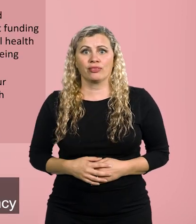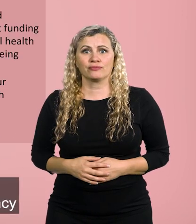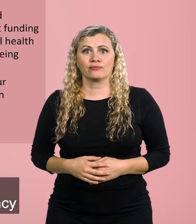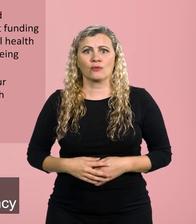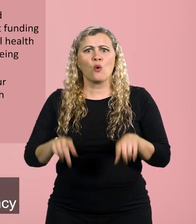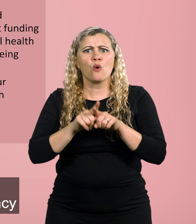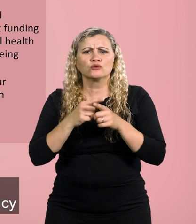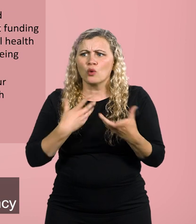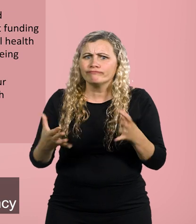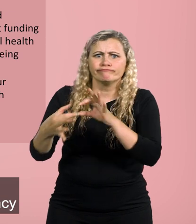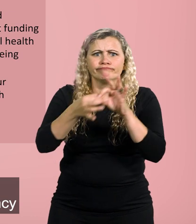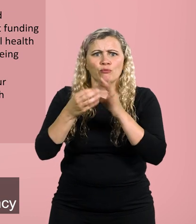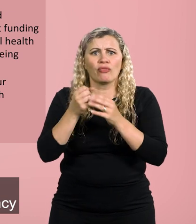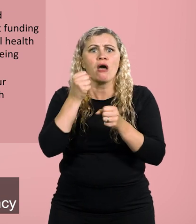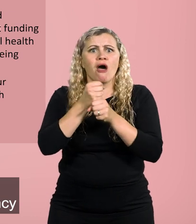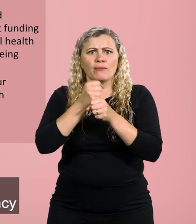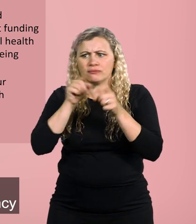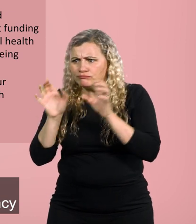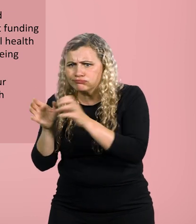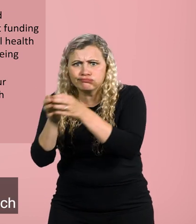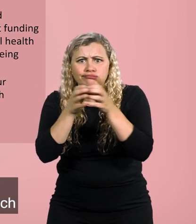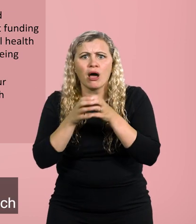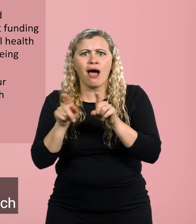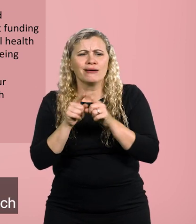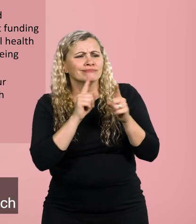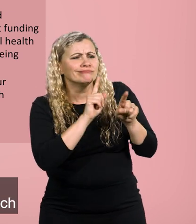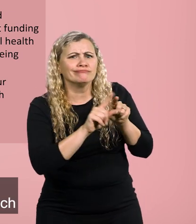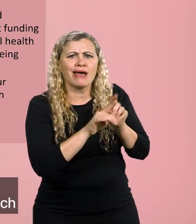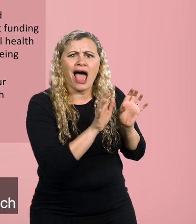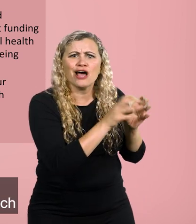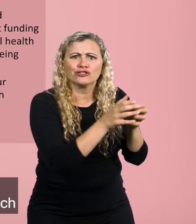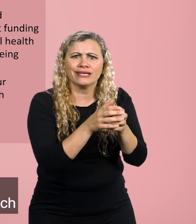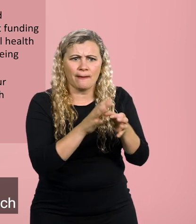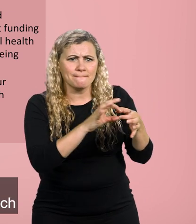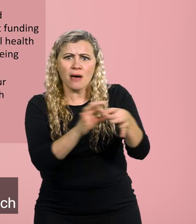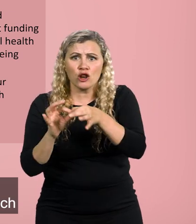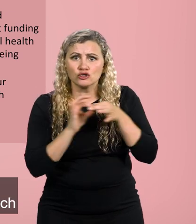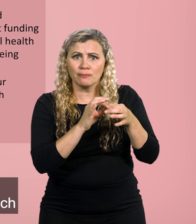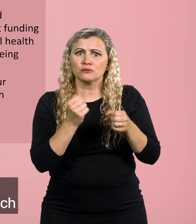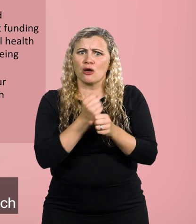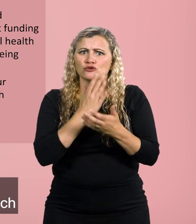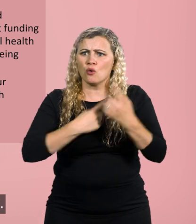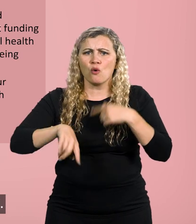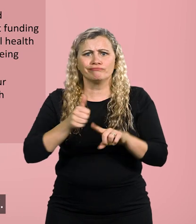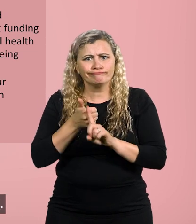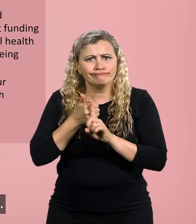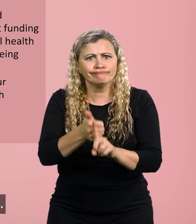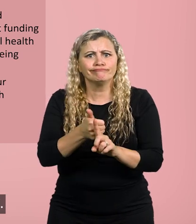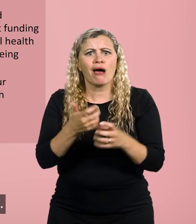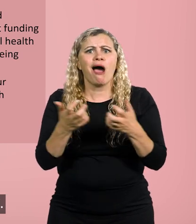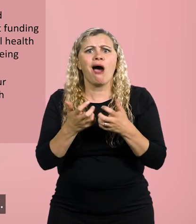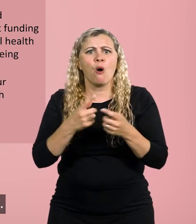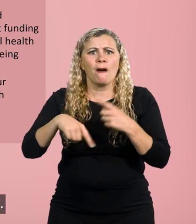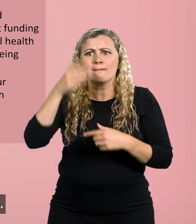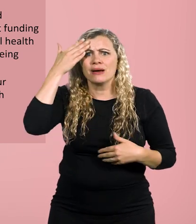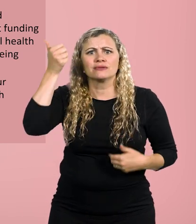we've also embedded cross-government and multi-agency partnership working to support a whole system approach for mental